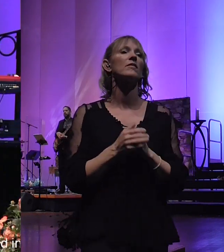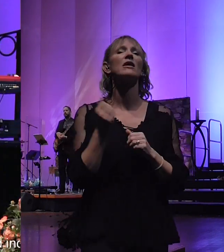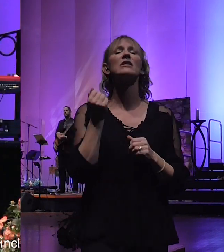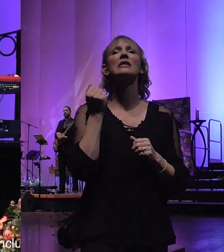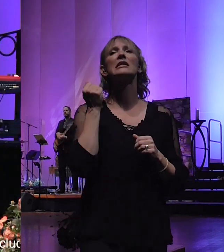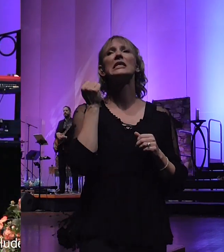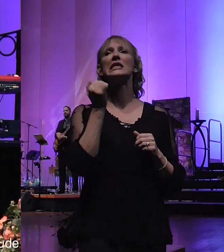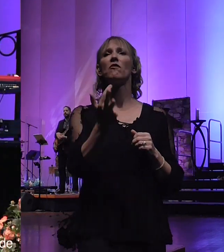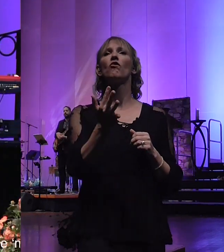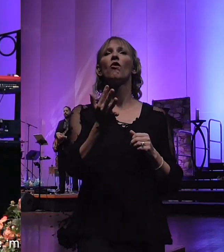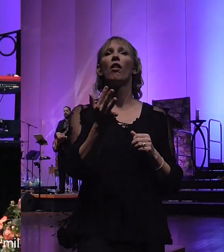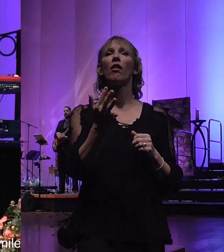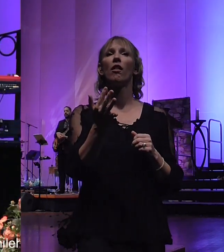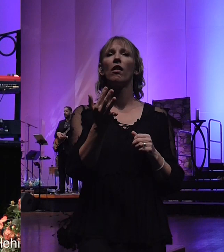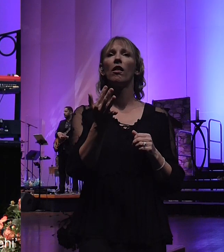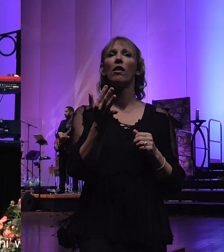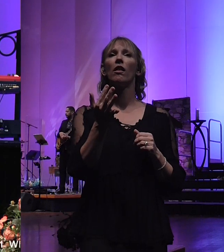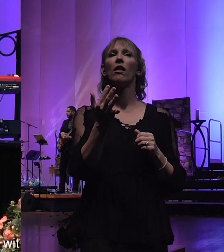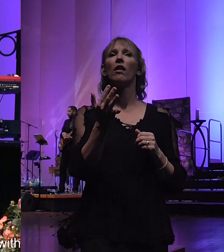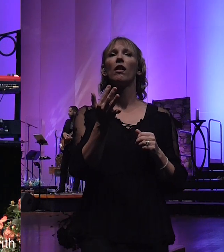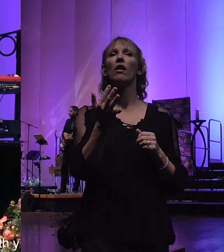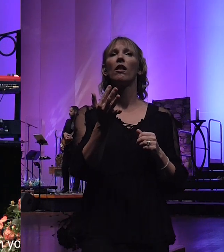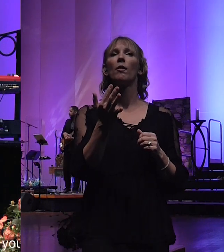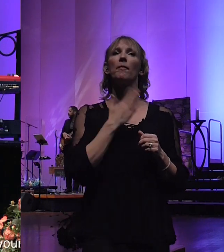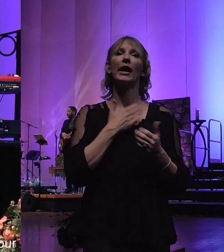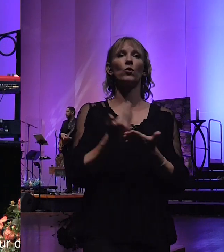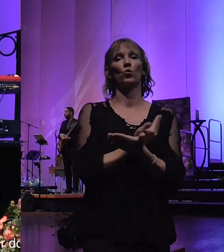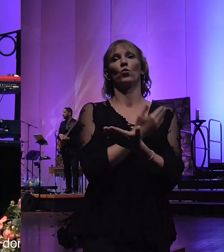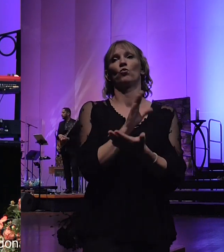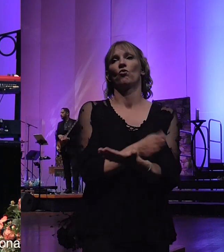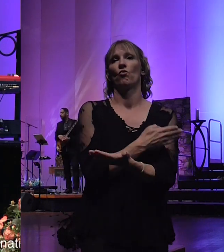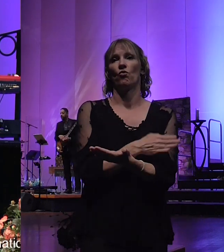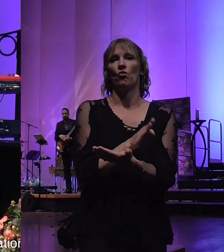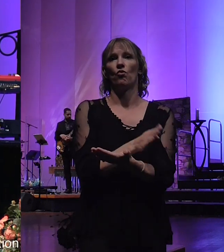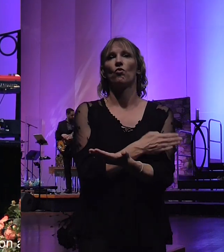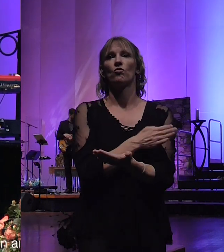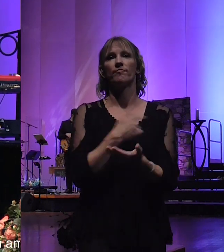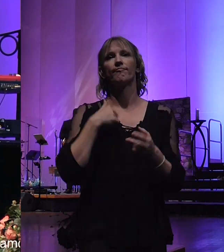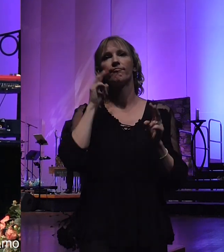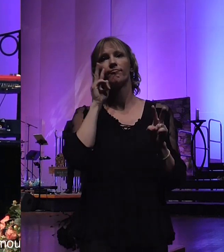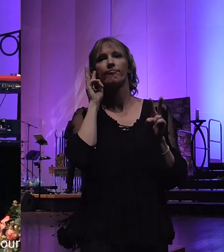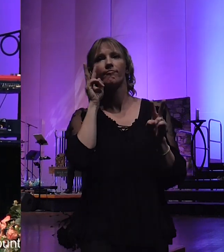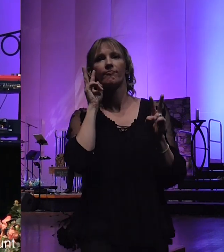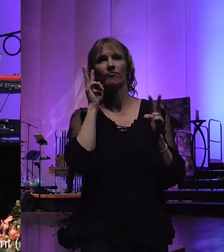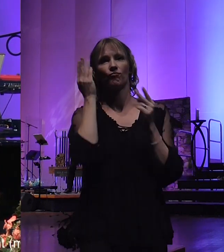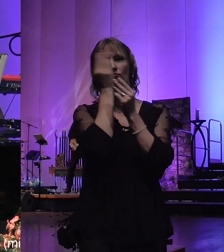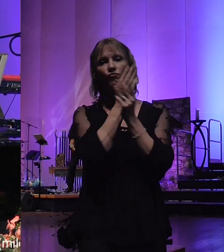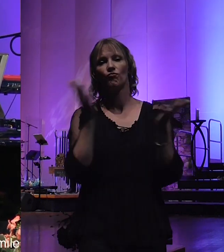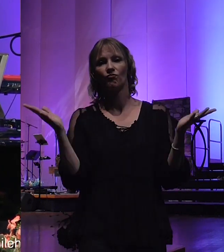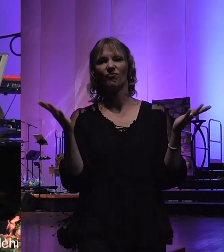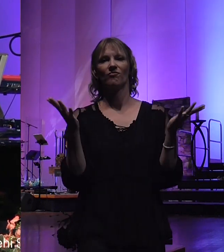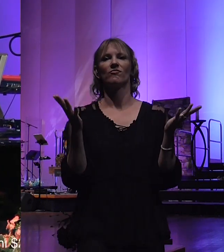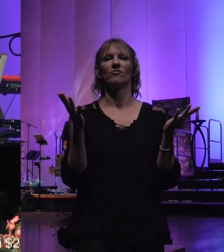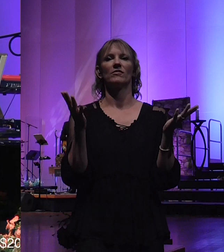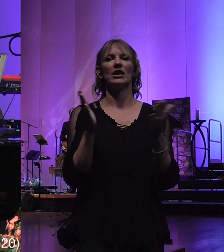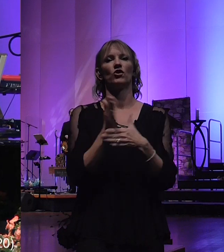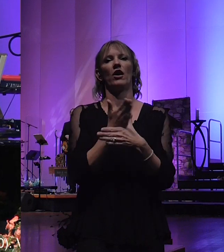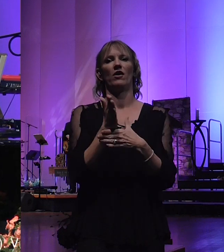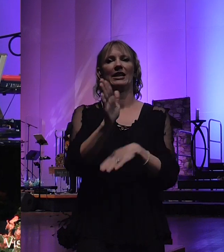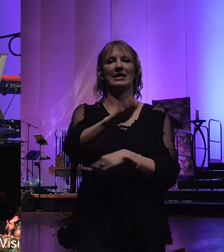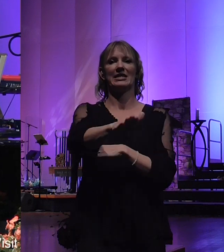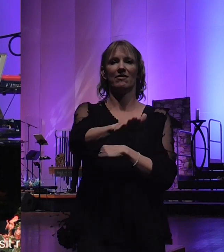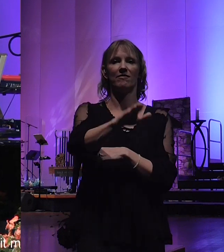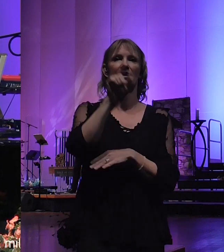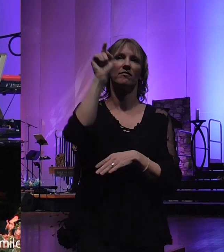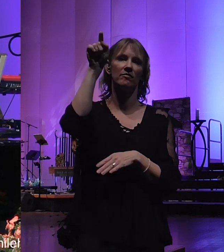Several of my newest songs I'm looking forward to sharing with you this evening.